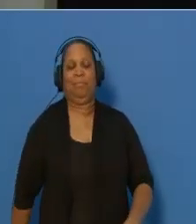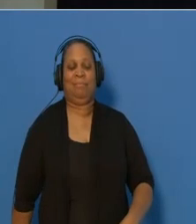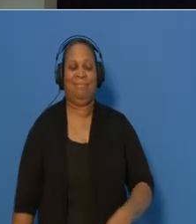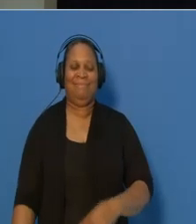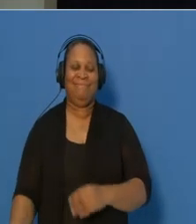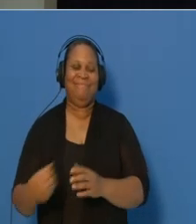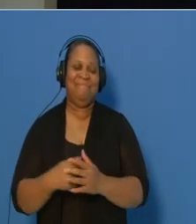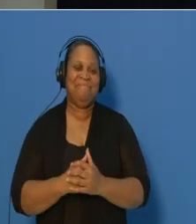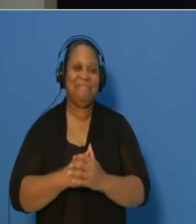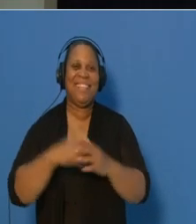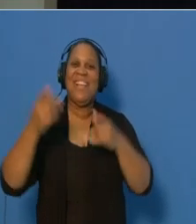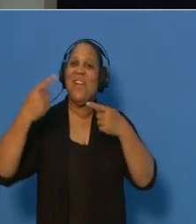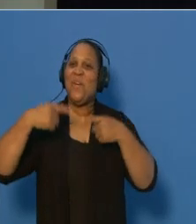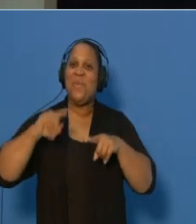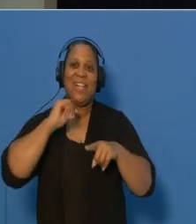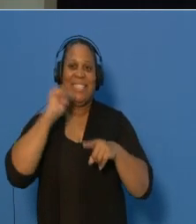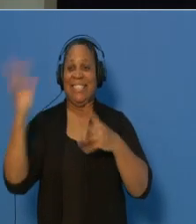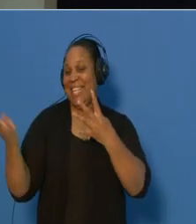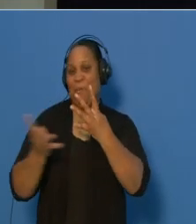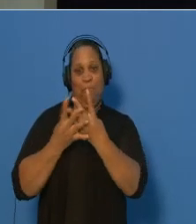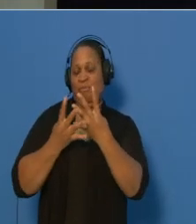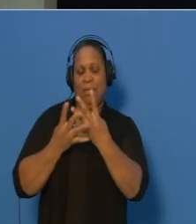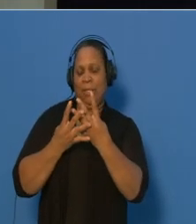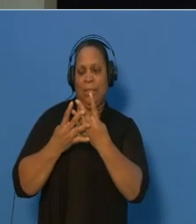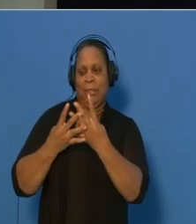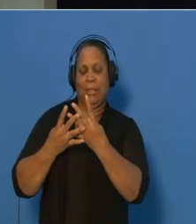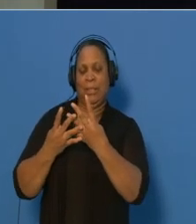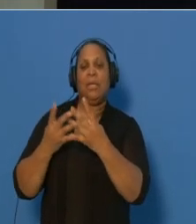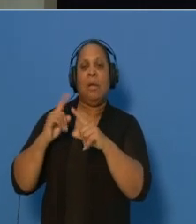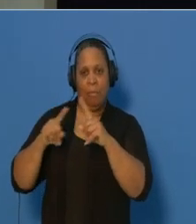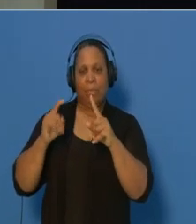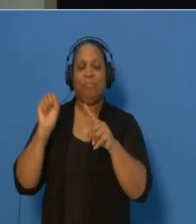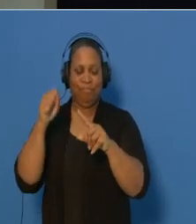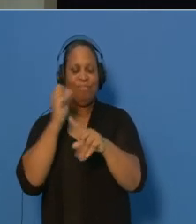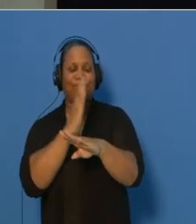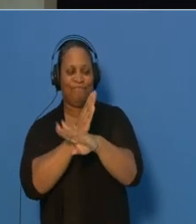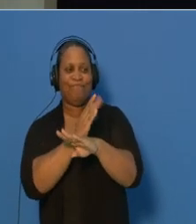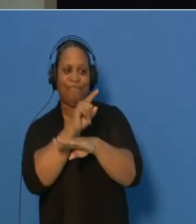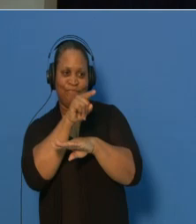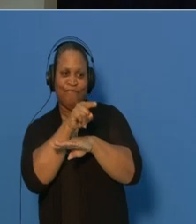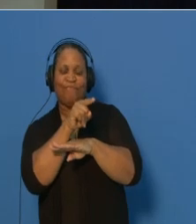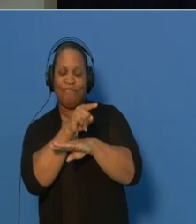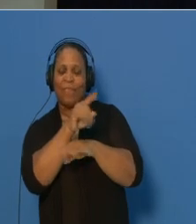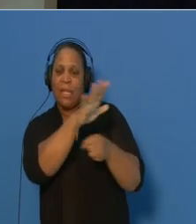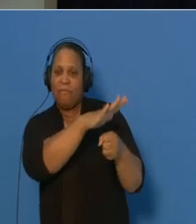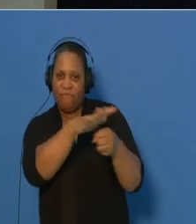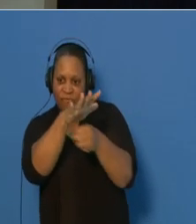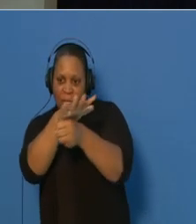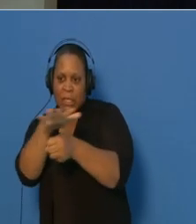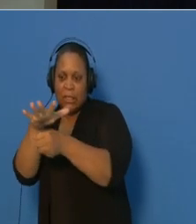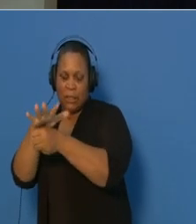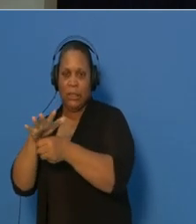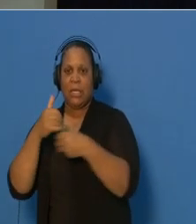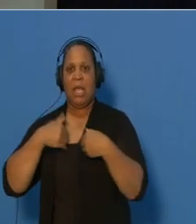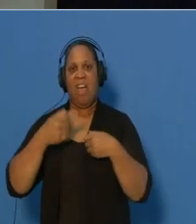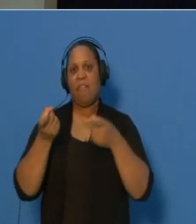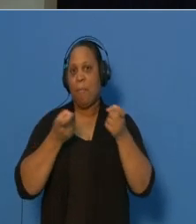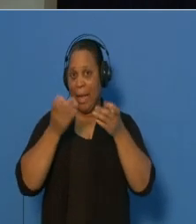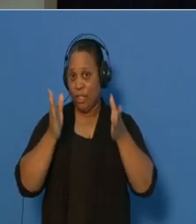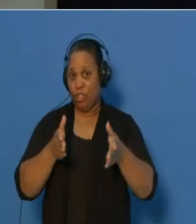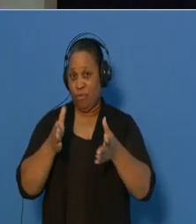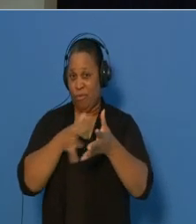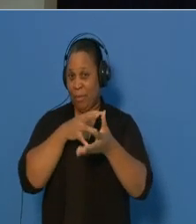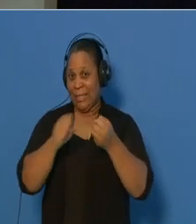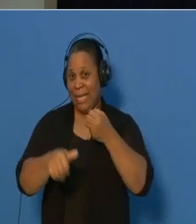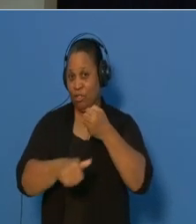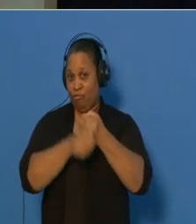Whilst the facilities are not a prison or anything akin to that, we do have security that are in all of our facilities, and we have a manager from the Disaster